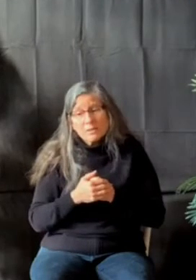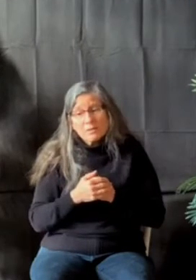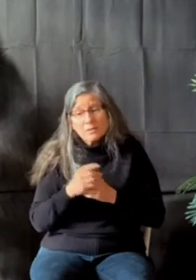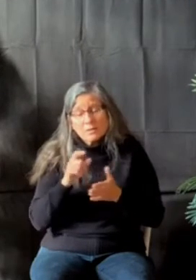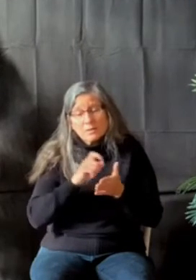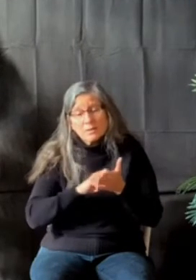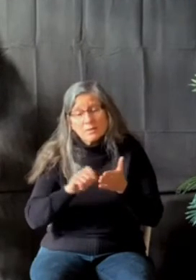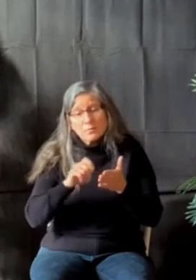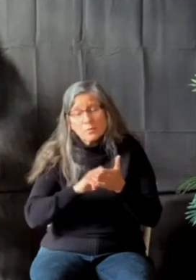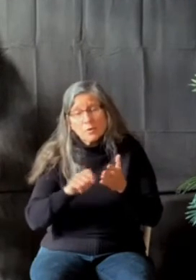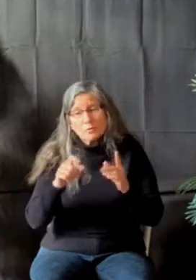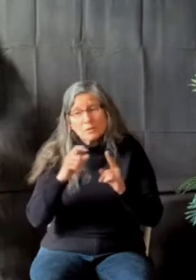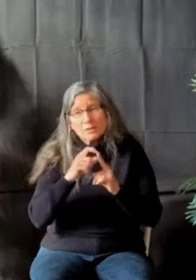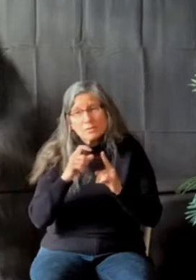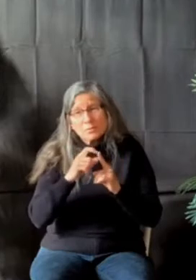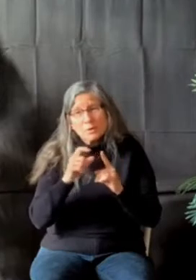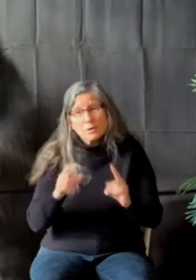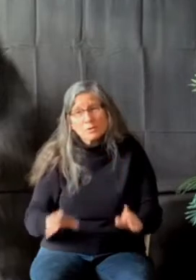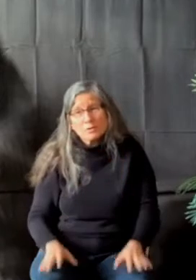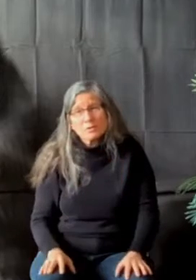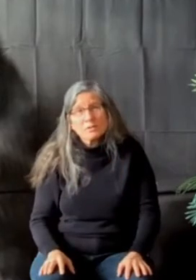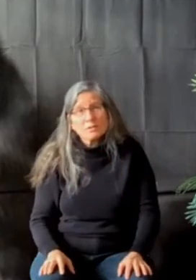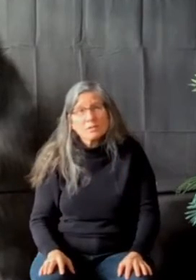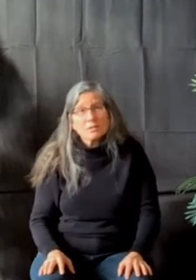And he wrote these words.